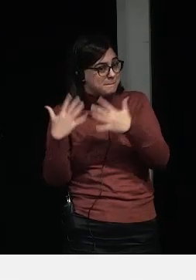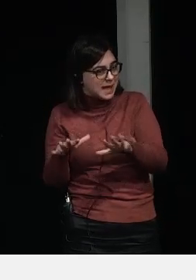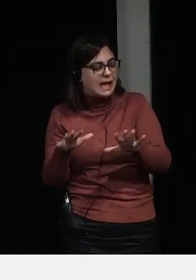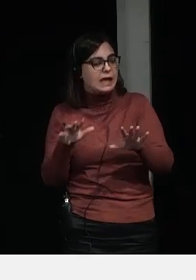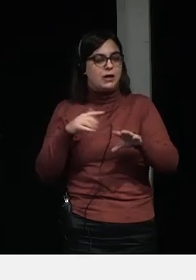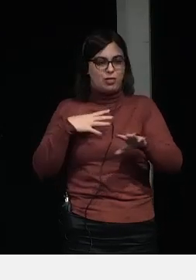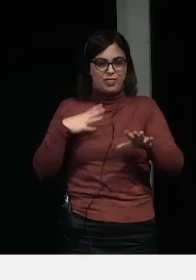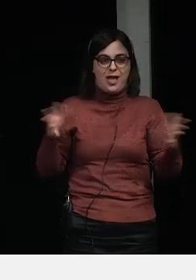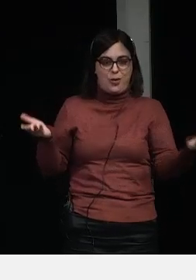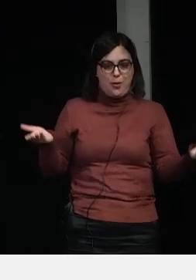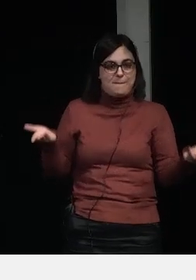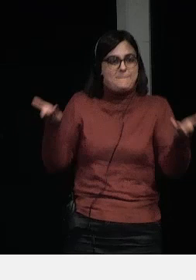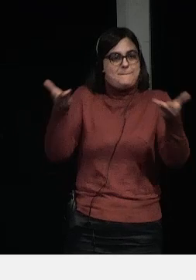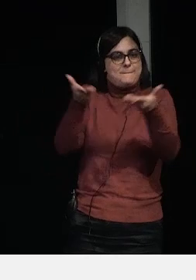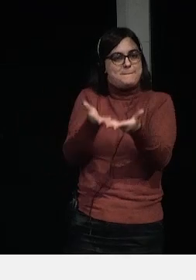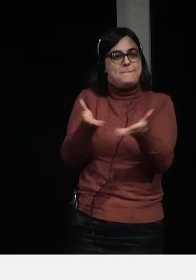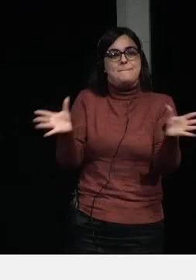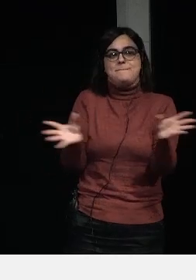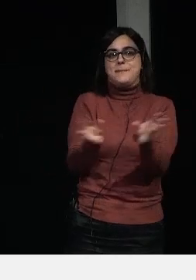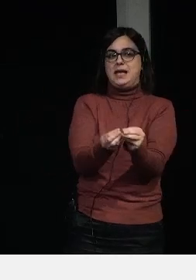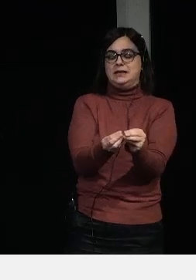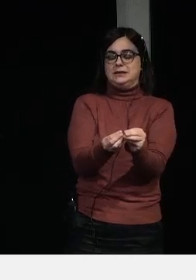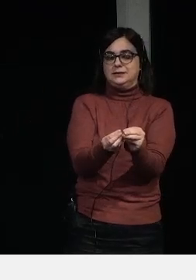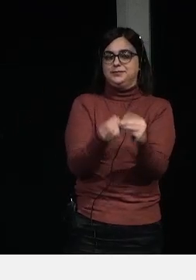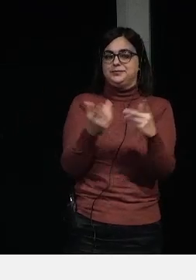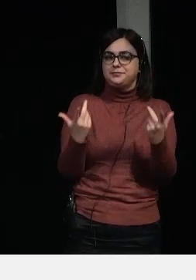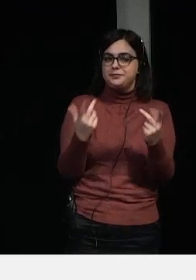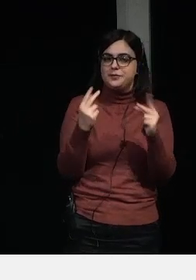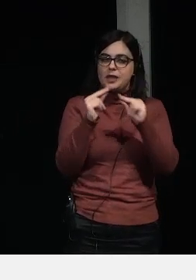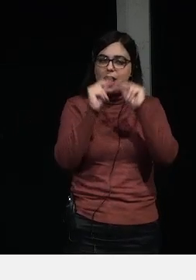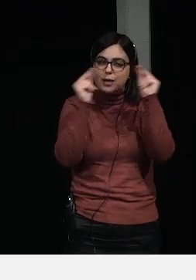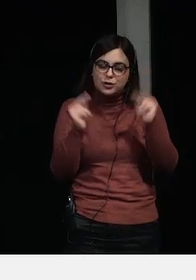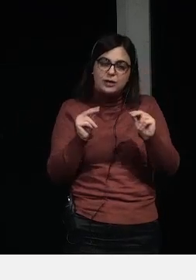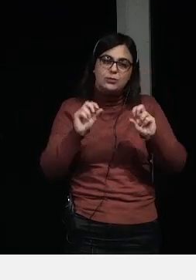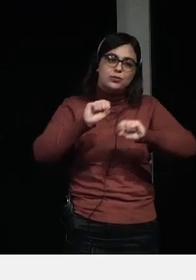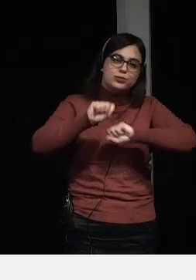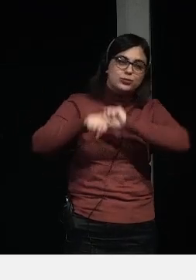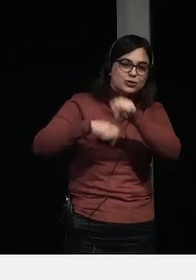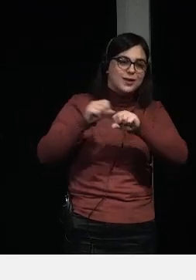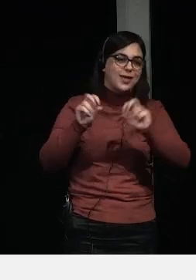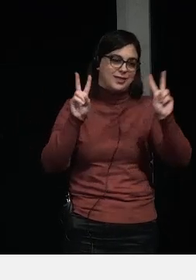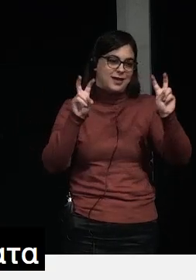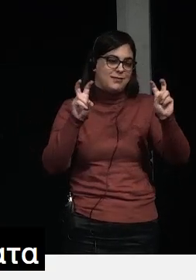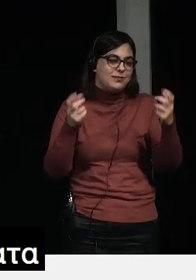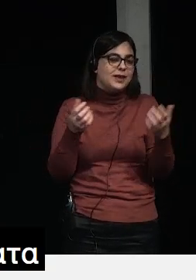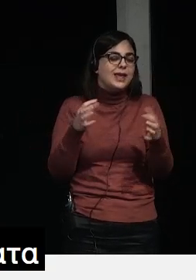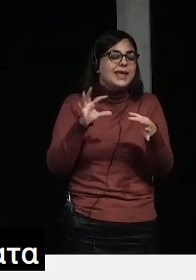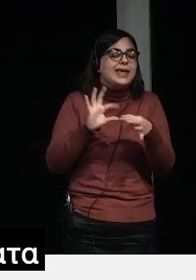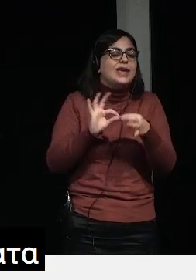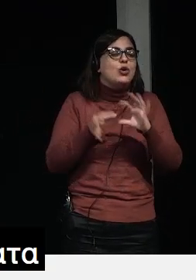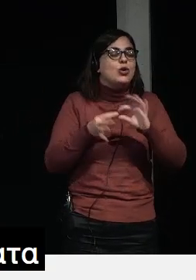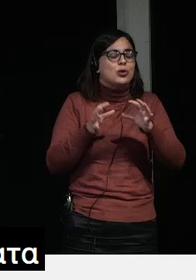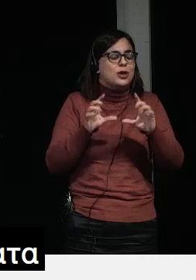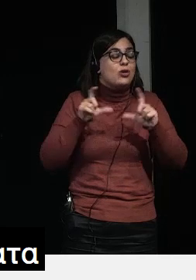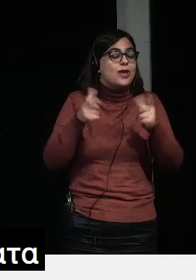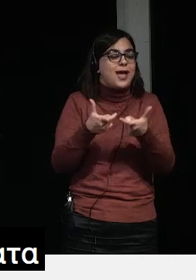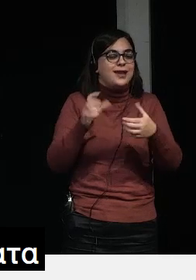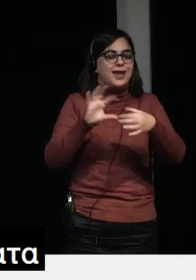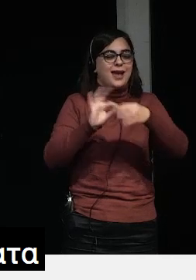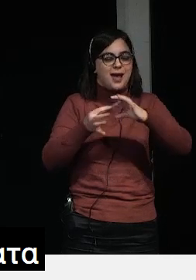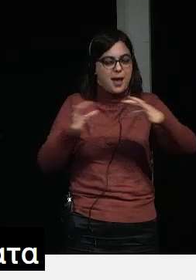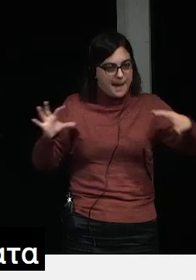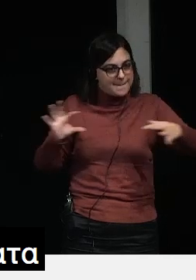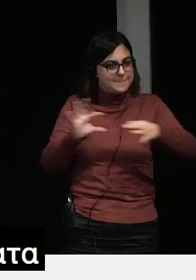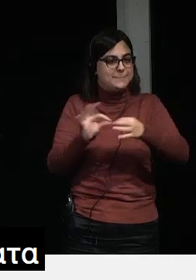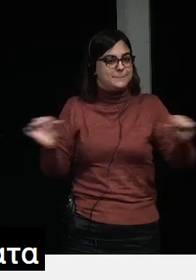for abruptly severed family ties, for mending wounds. And we choose to do it in museum precisely because of the